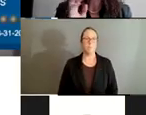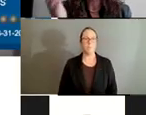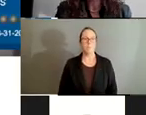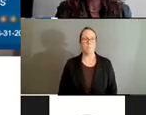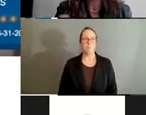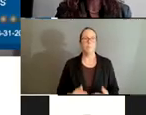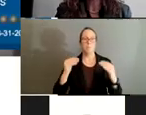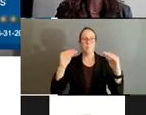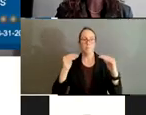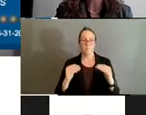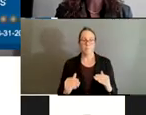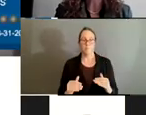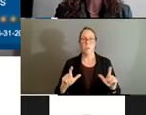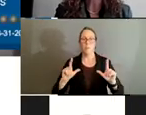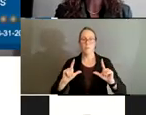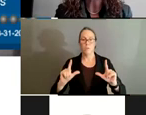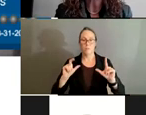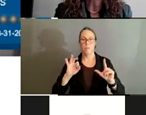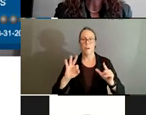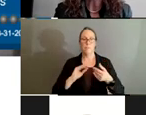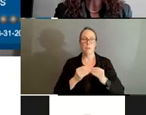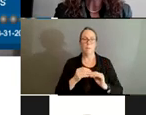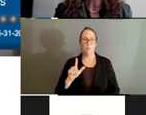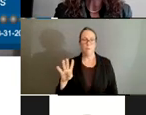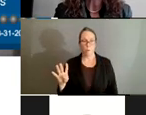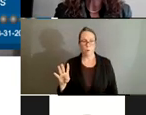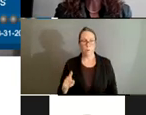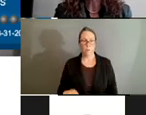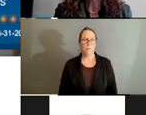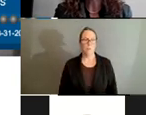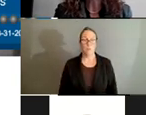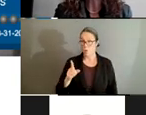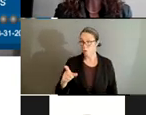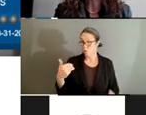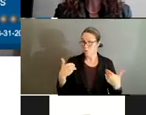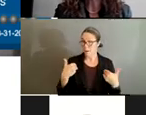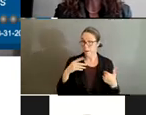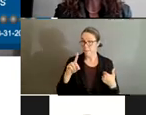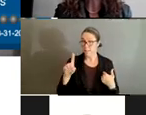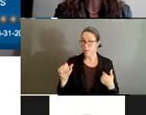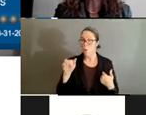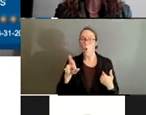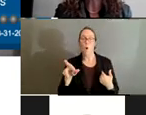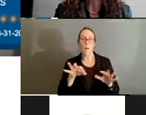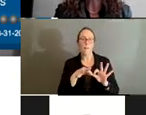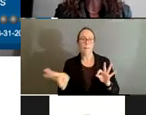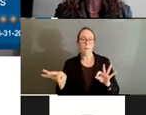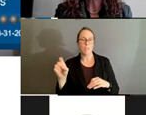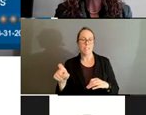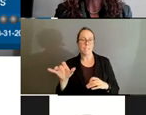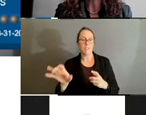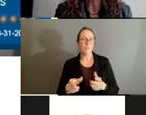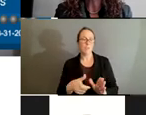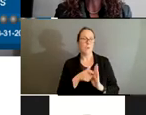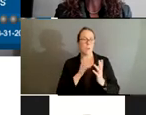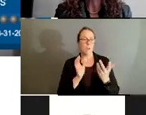And so here's the screenshot of question number 24. Do you have a disability or language need that requires an accommodation